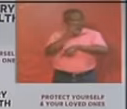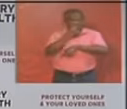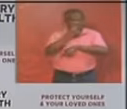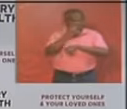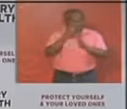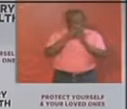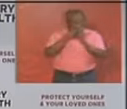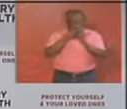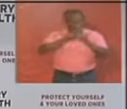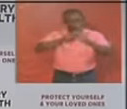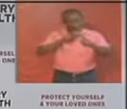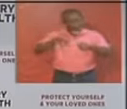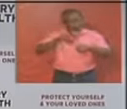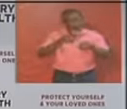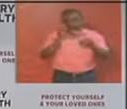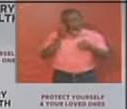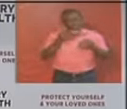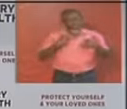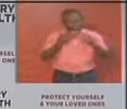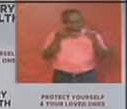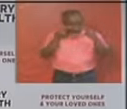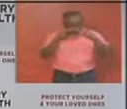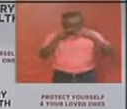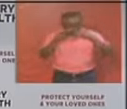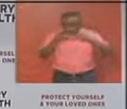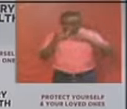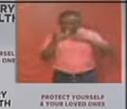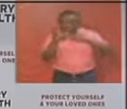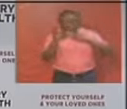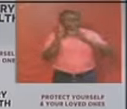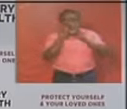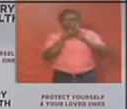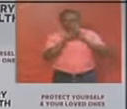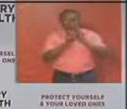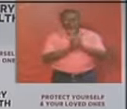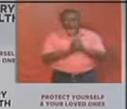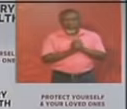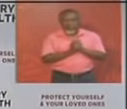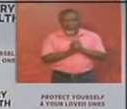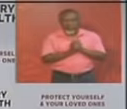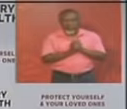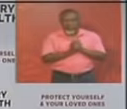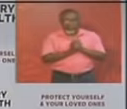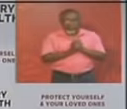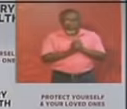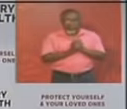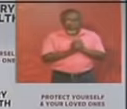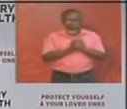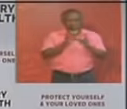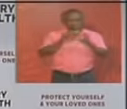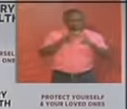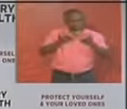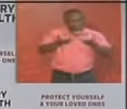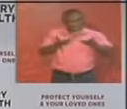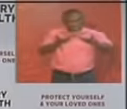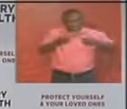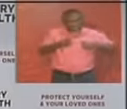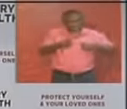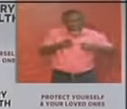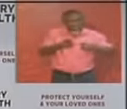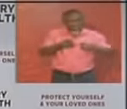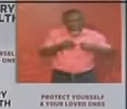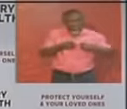30 minutes going forward. The public should note that anaphylactic reactions are seen within the first 10